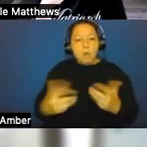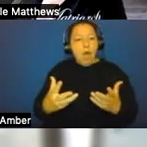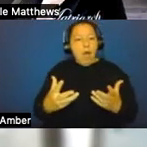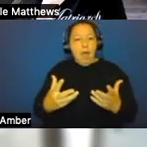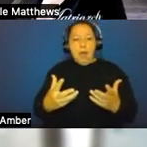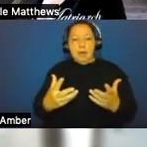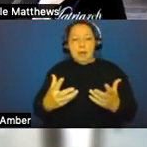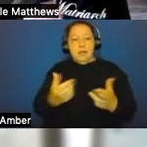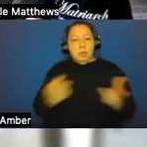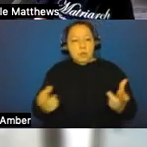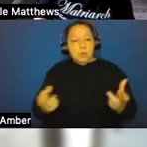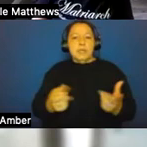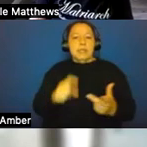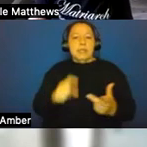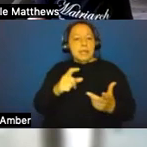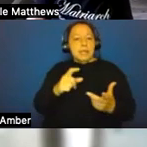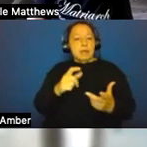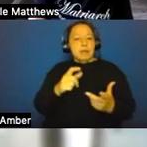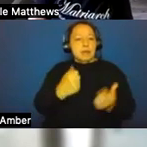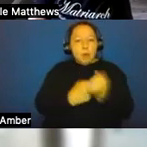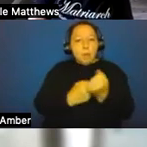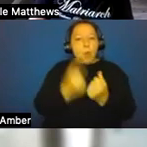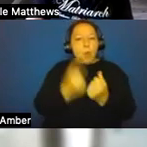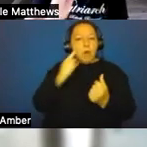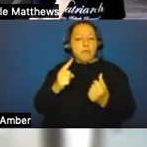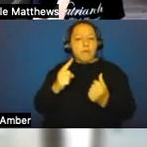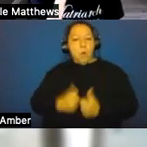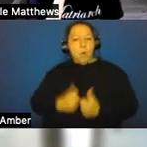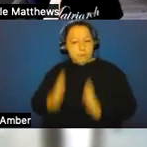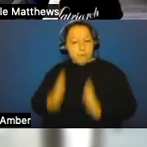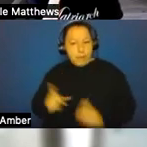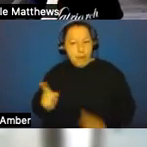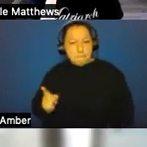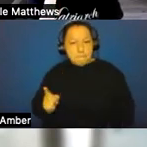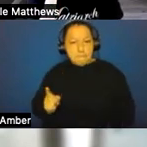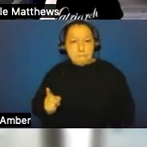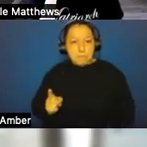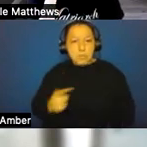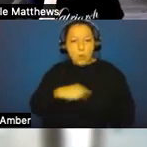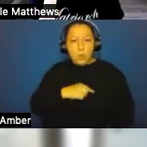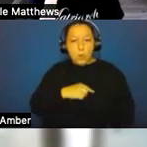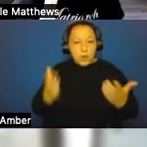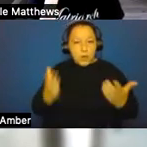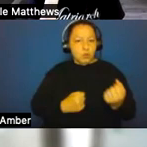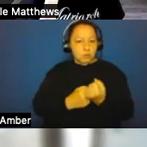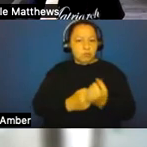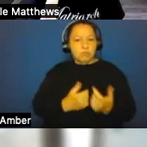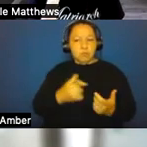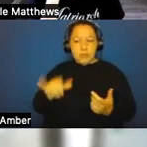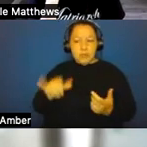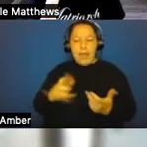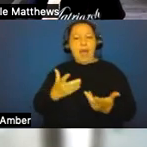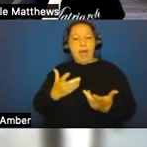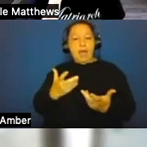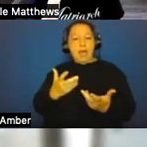to respond to victims. And that our program and policies direct the role of